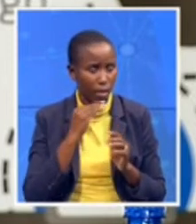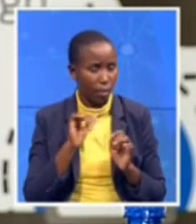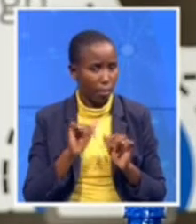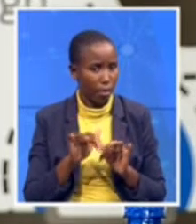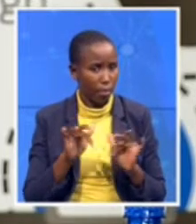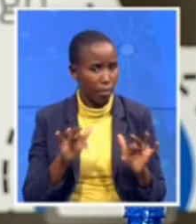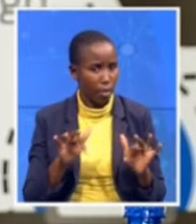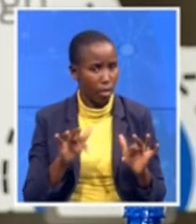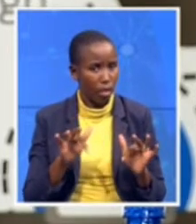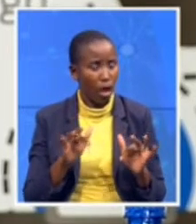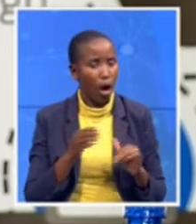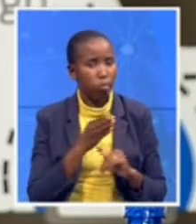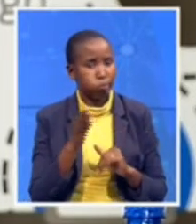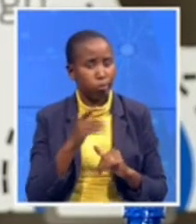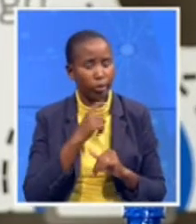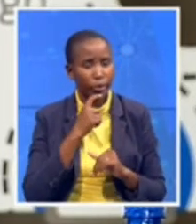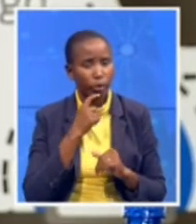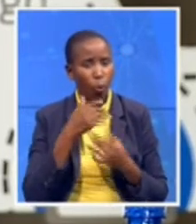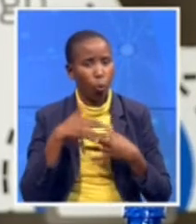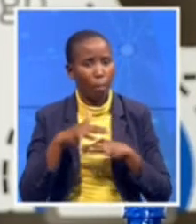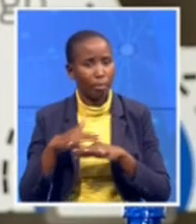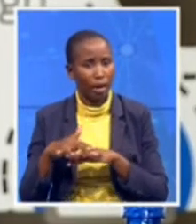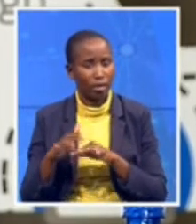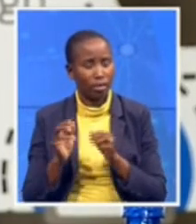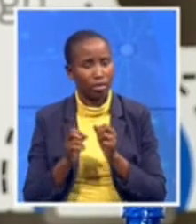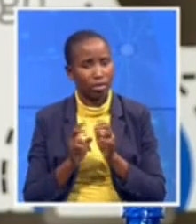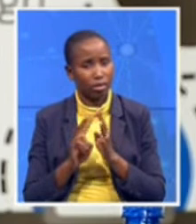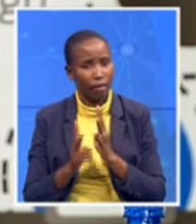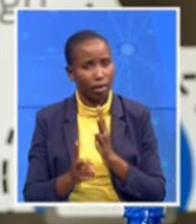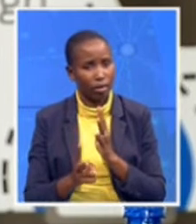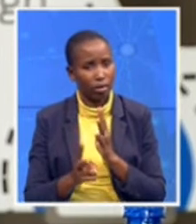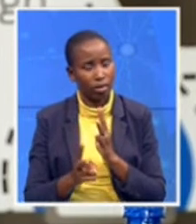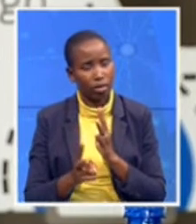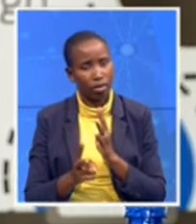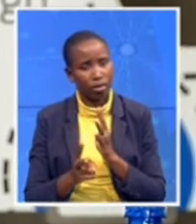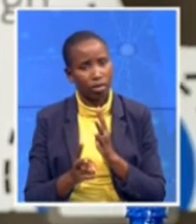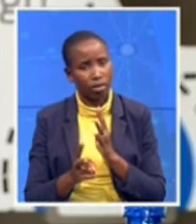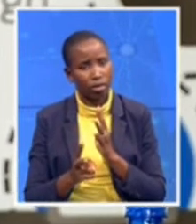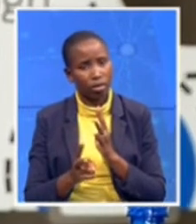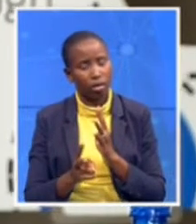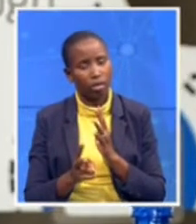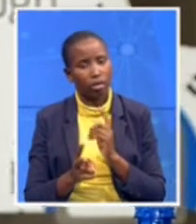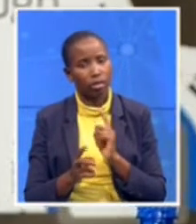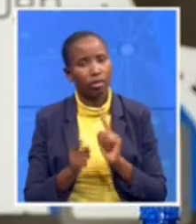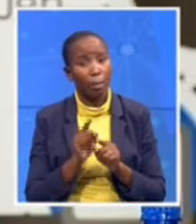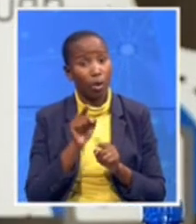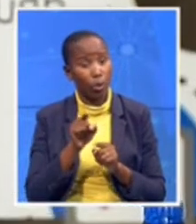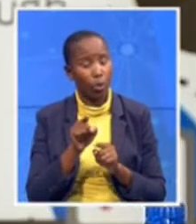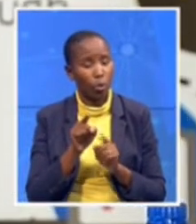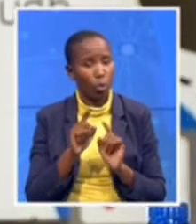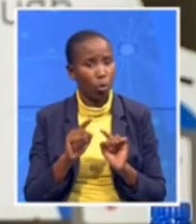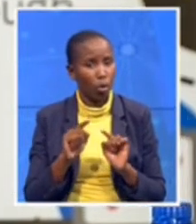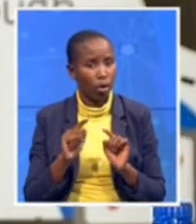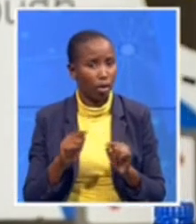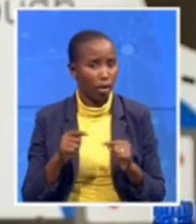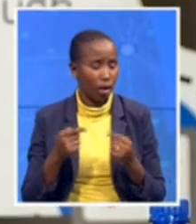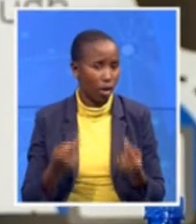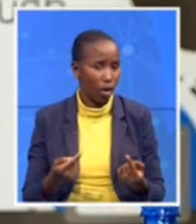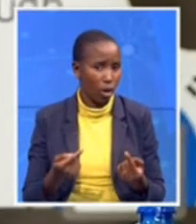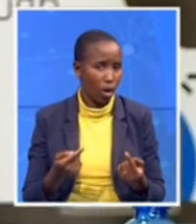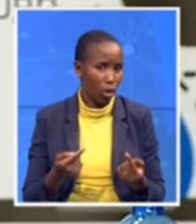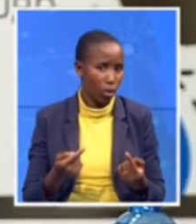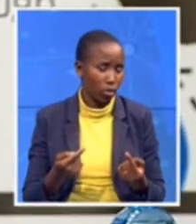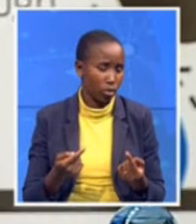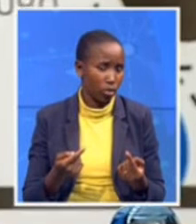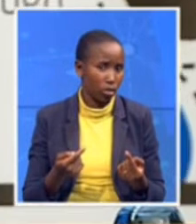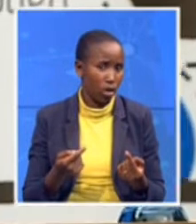on alternative open source platforms that cannot afford the FPP fees. Are